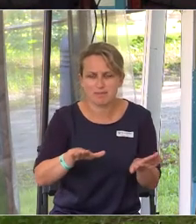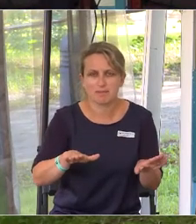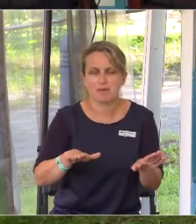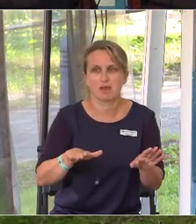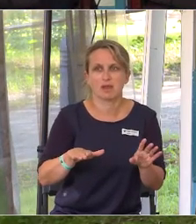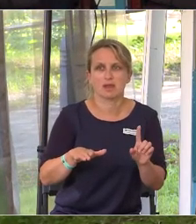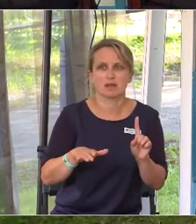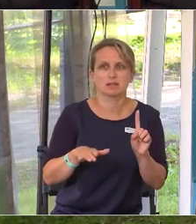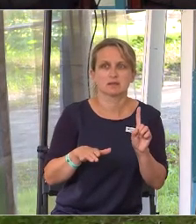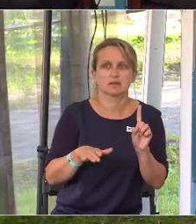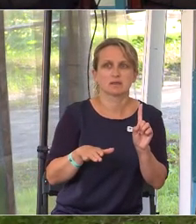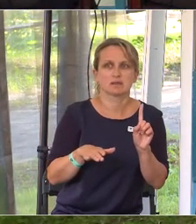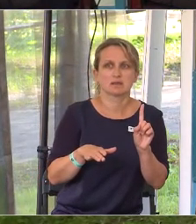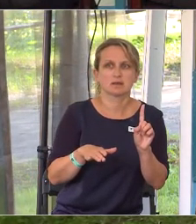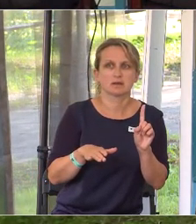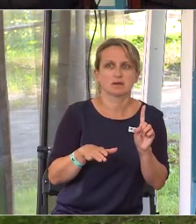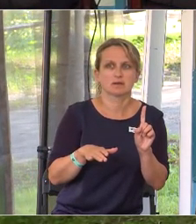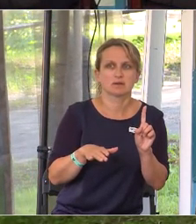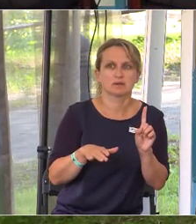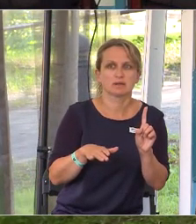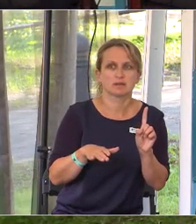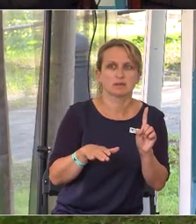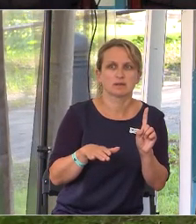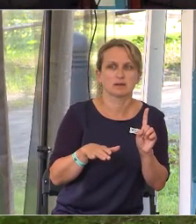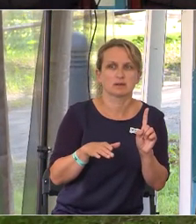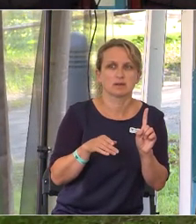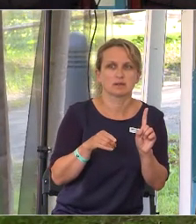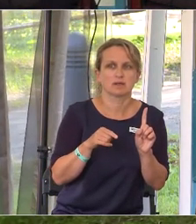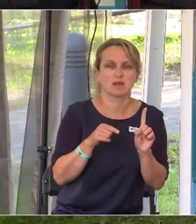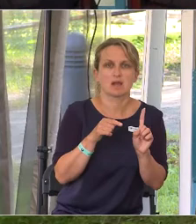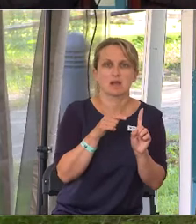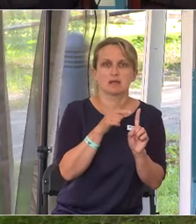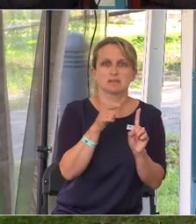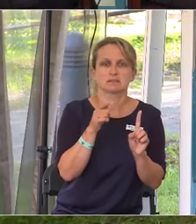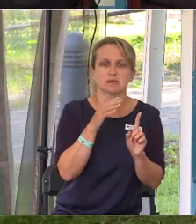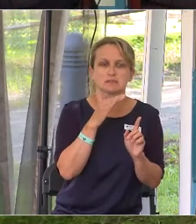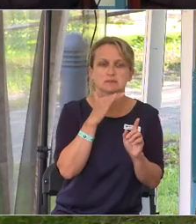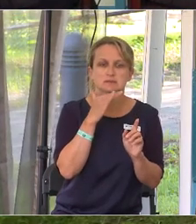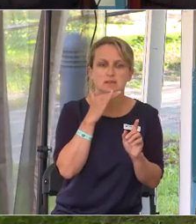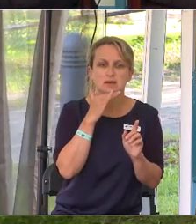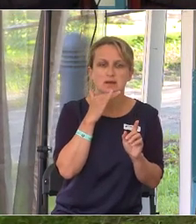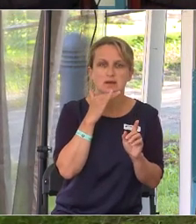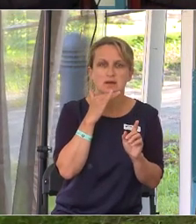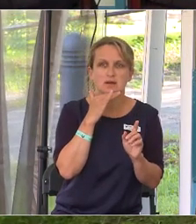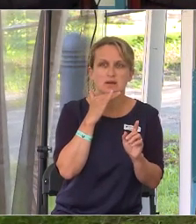all things that say something about you as a person, whether you realize it or not. And